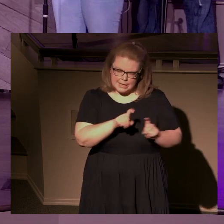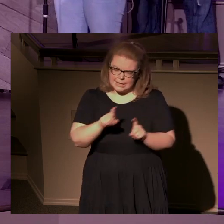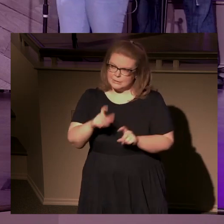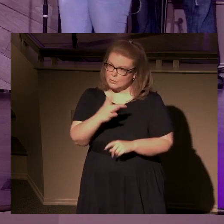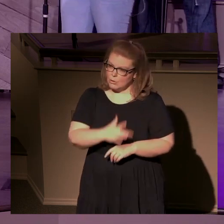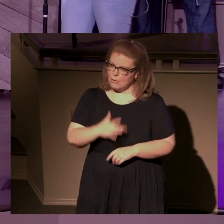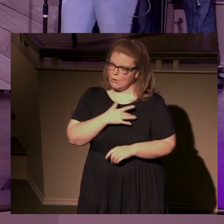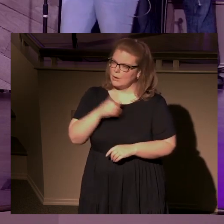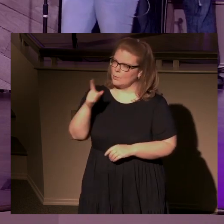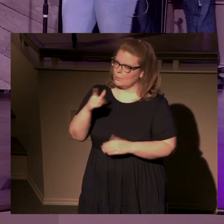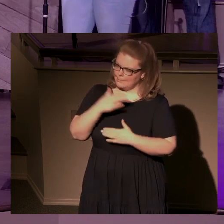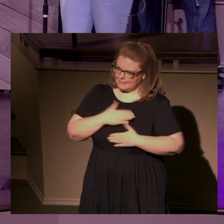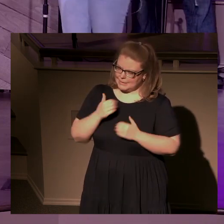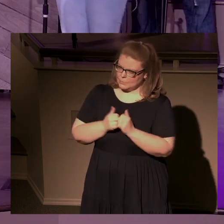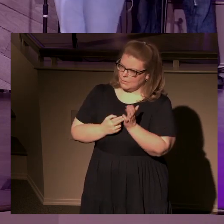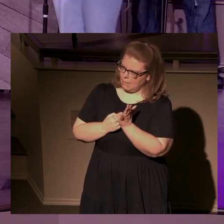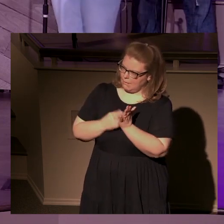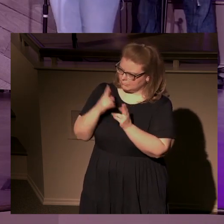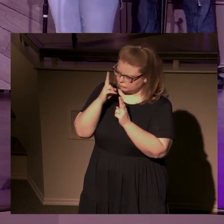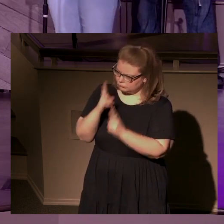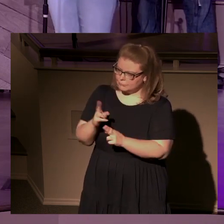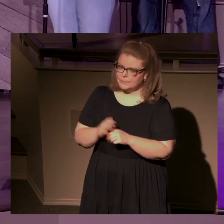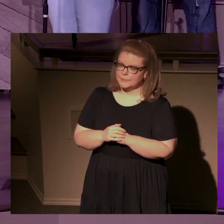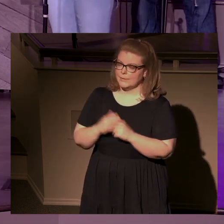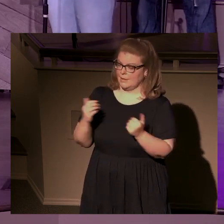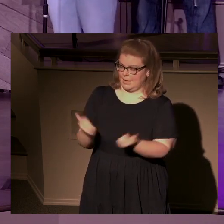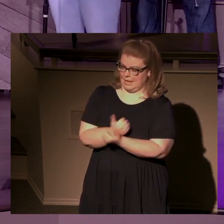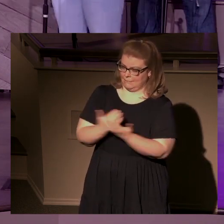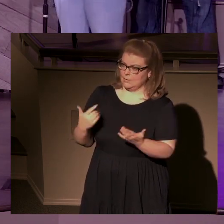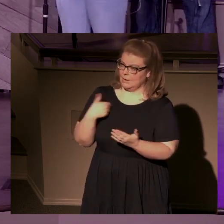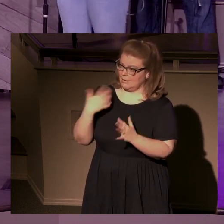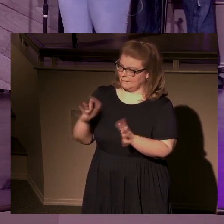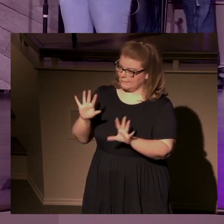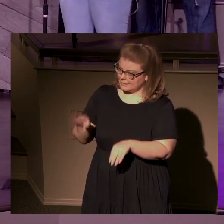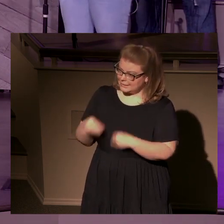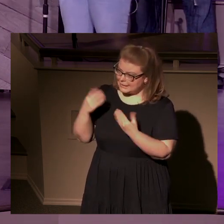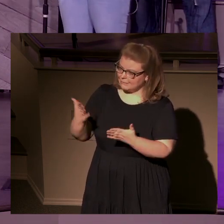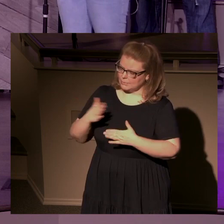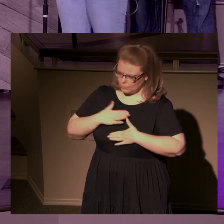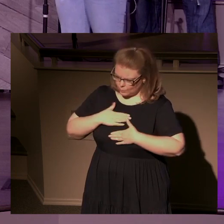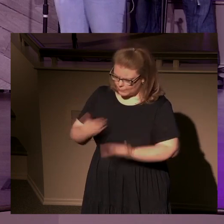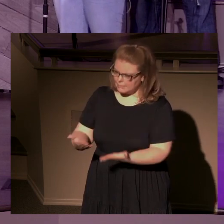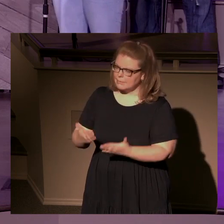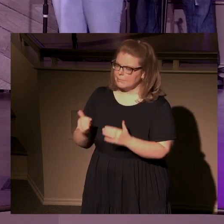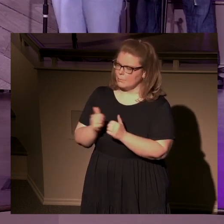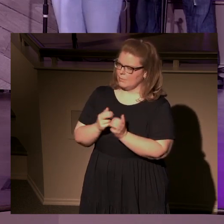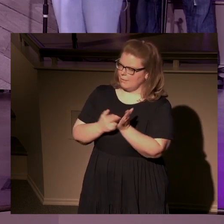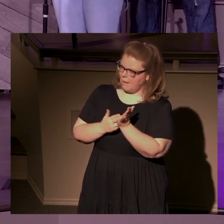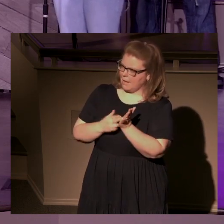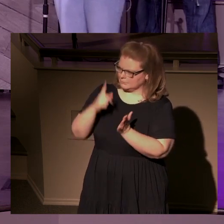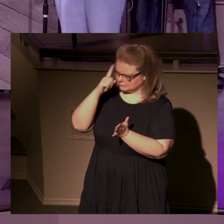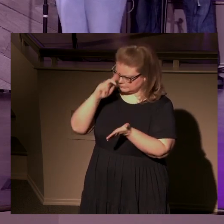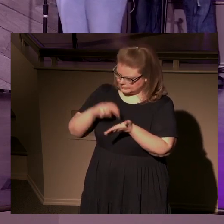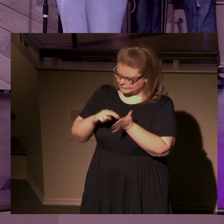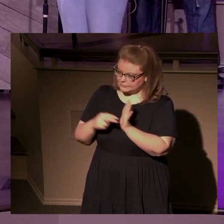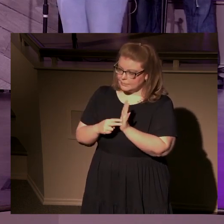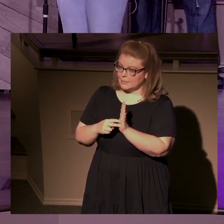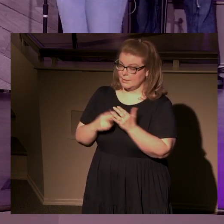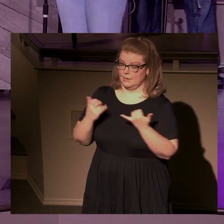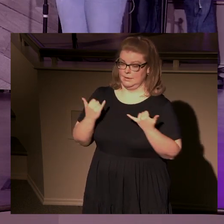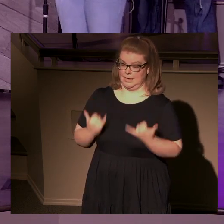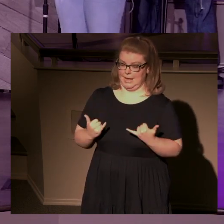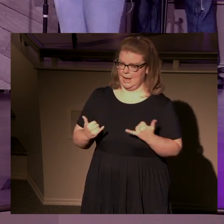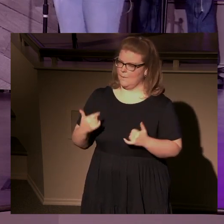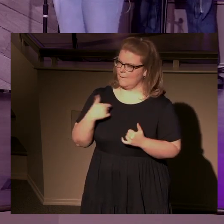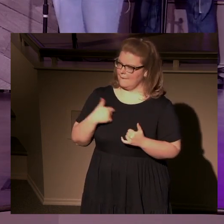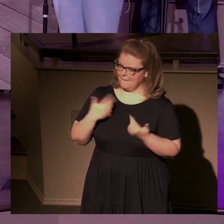pleased with integrity. All these things have I given willingly and with honest intent. And now